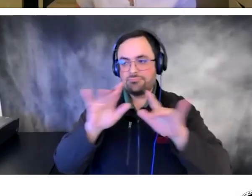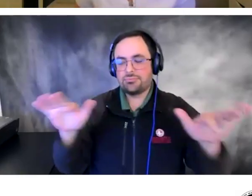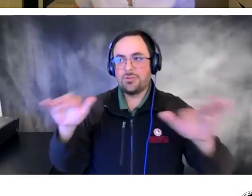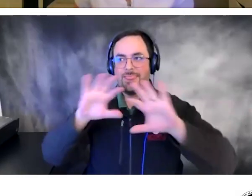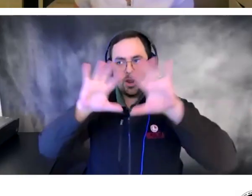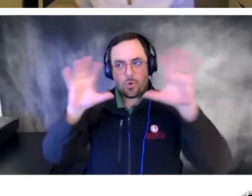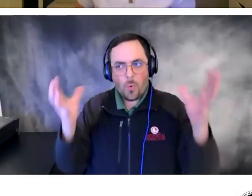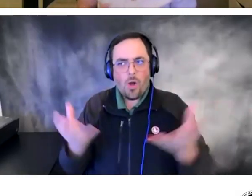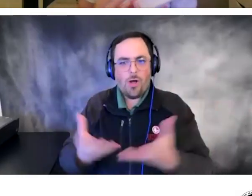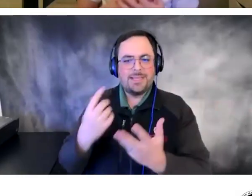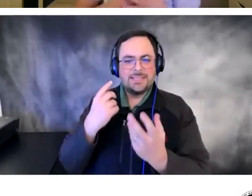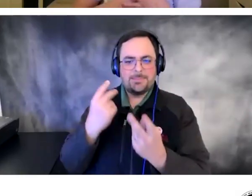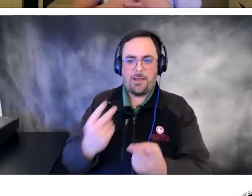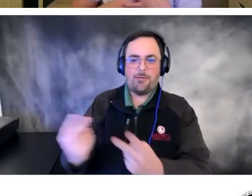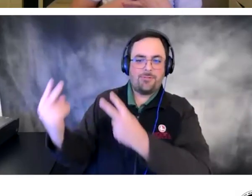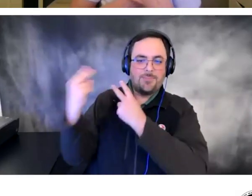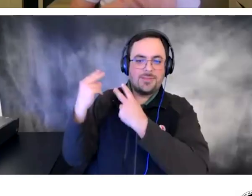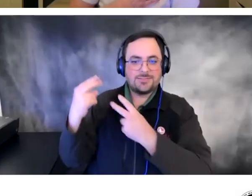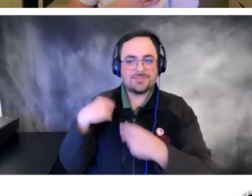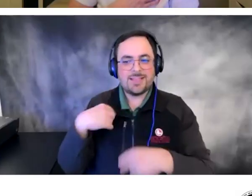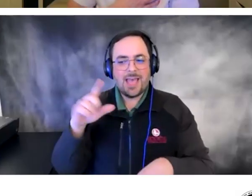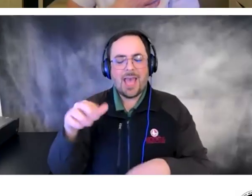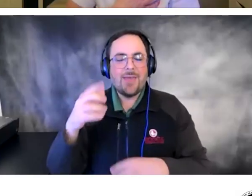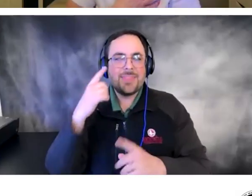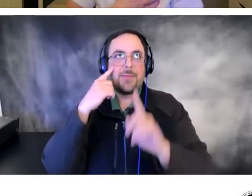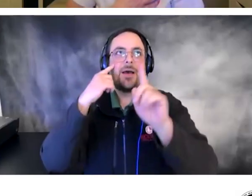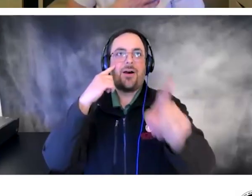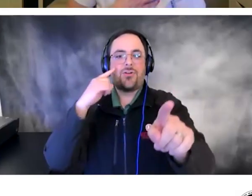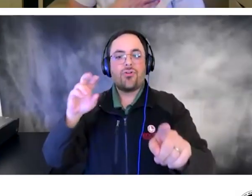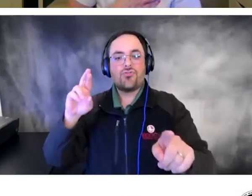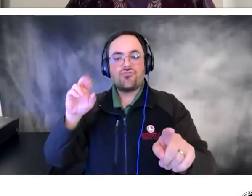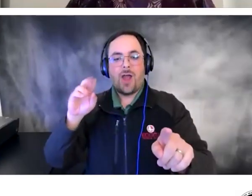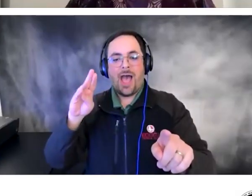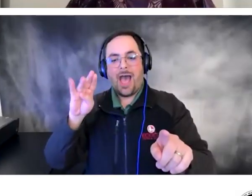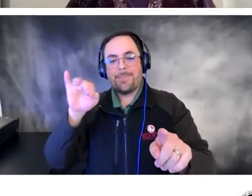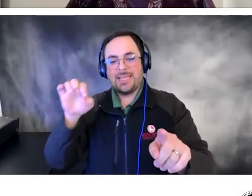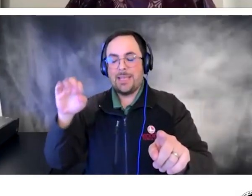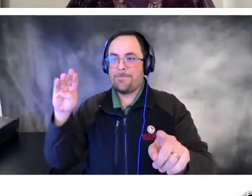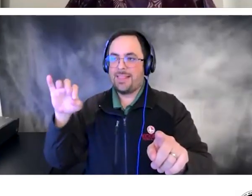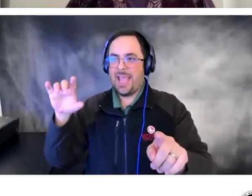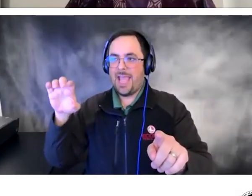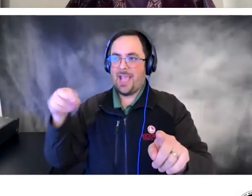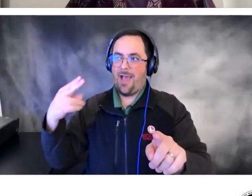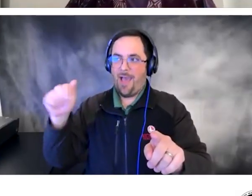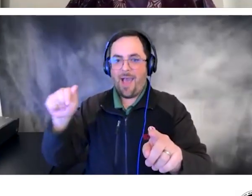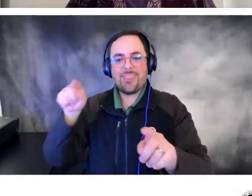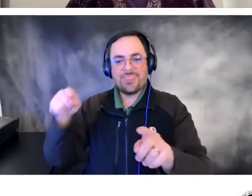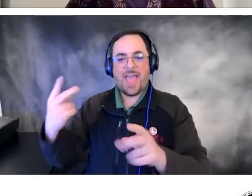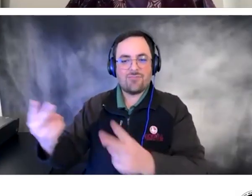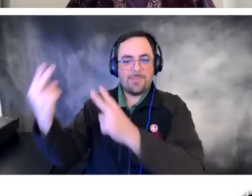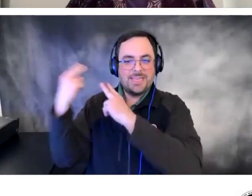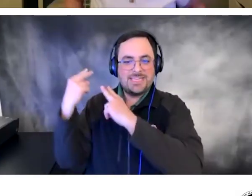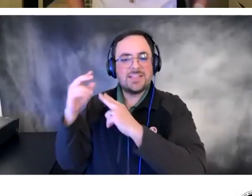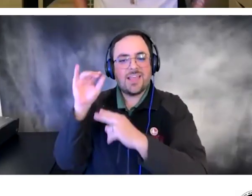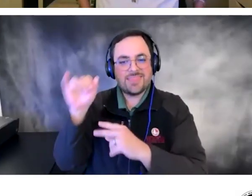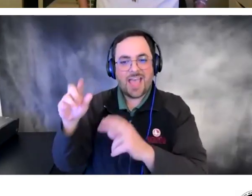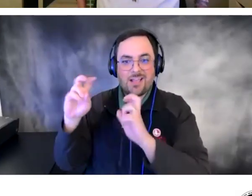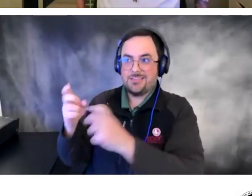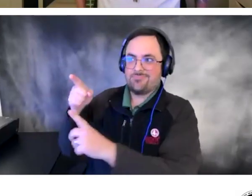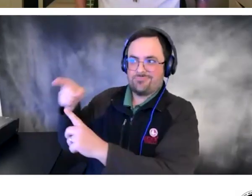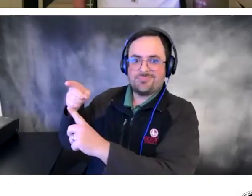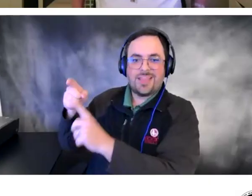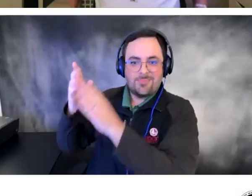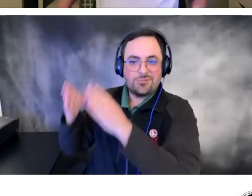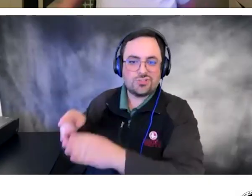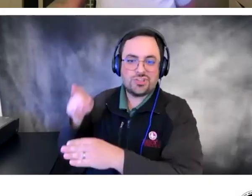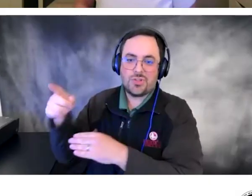whole piece around reminiscing. I kept hearing Robbie Blaha actually a little bit Oh, did you? as you're Probably. talking about the Uh, reminiscing, right?